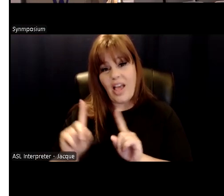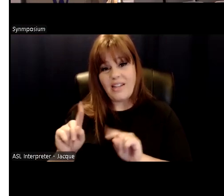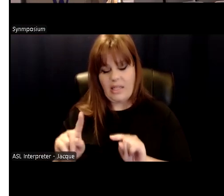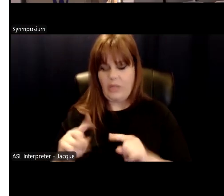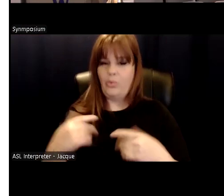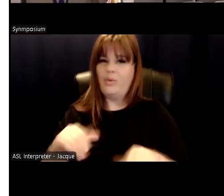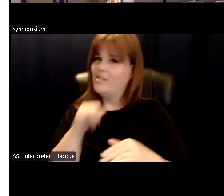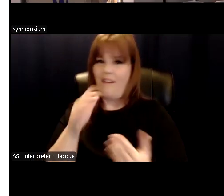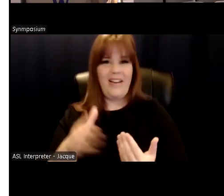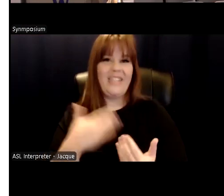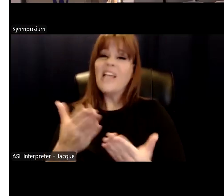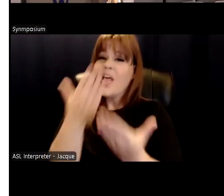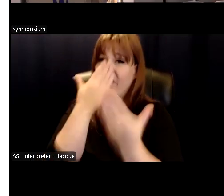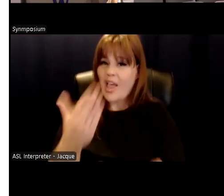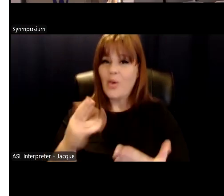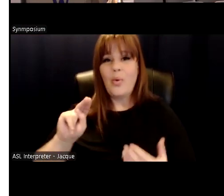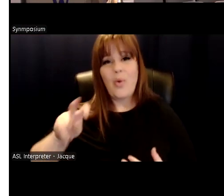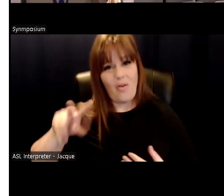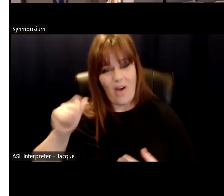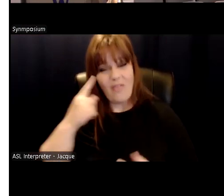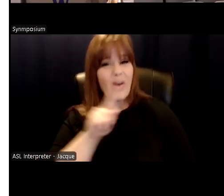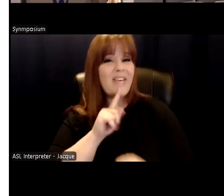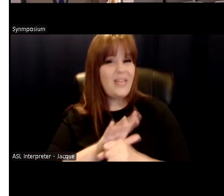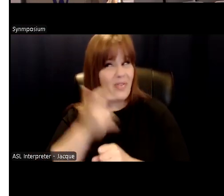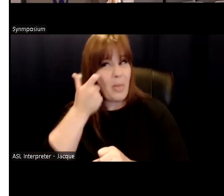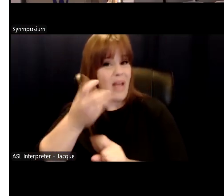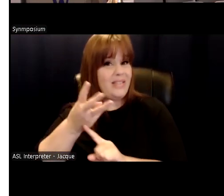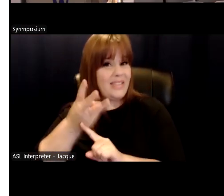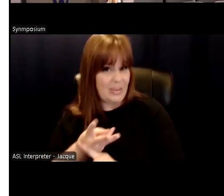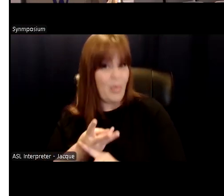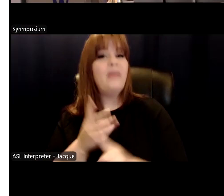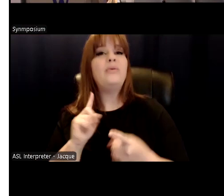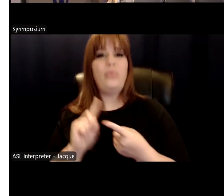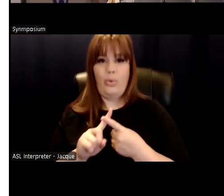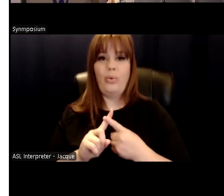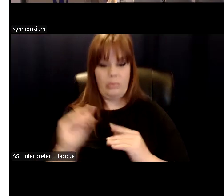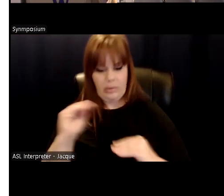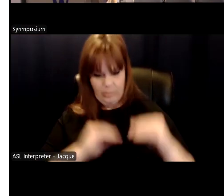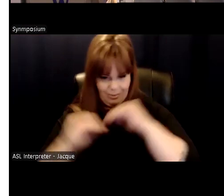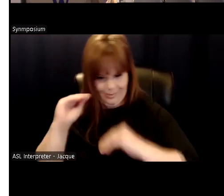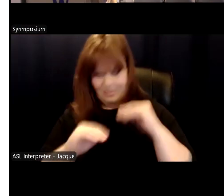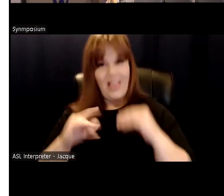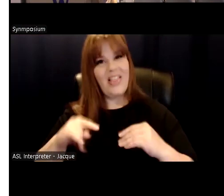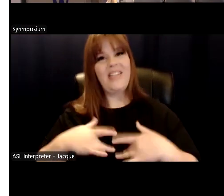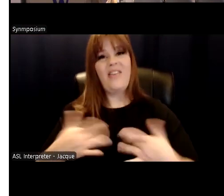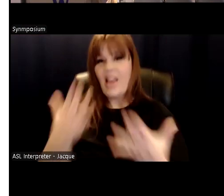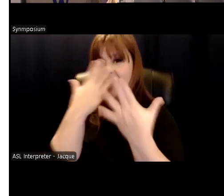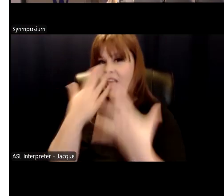Nova, for your dedication over the past 6 months towards putting together this event. Thank you very